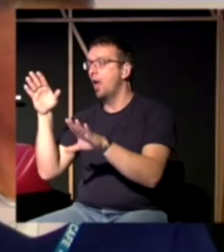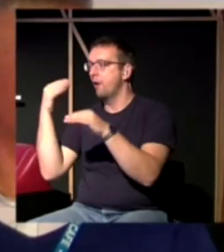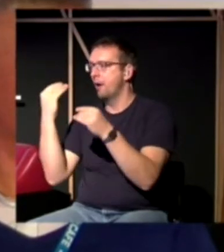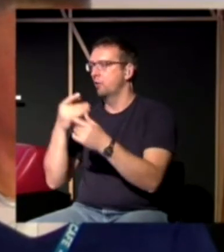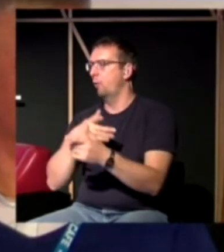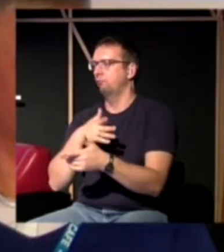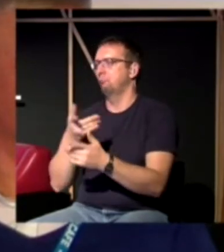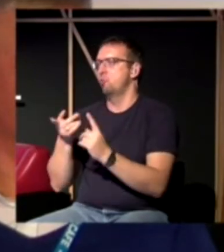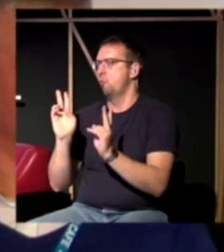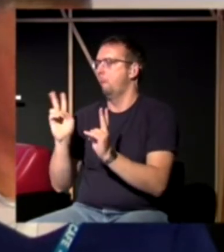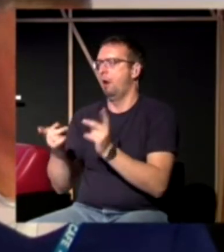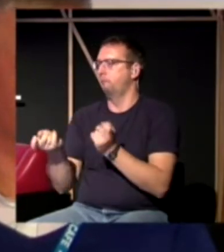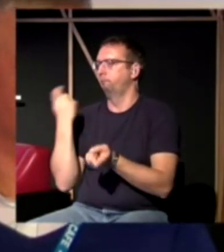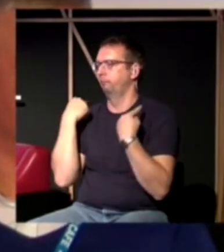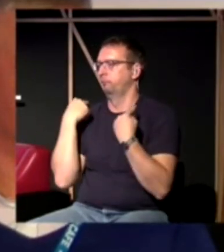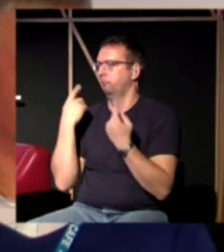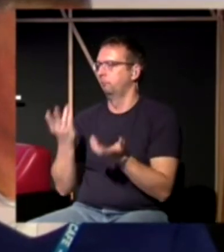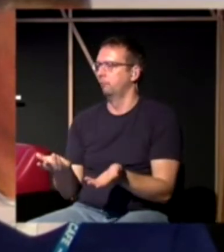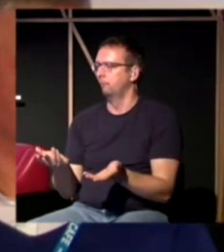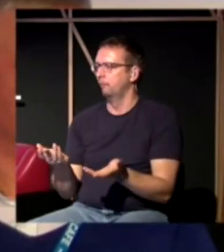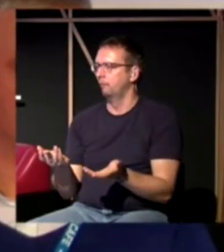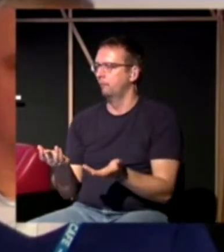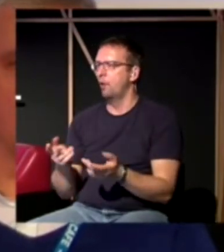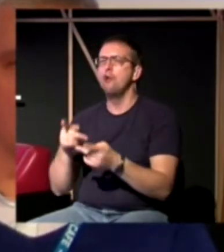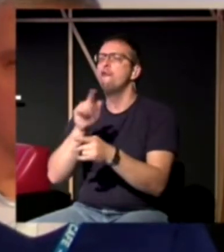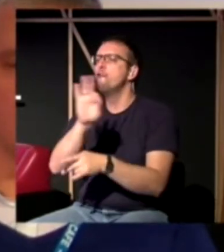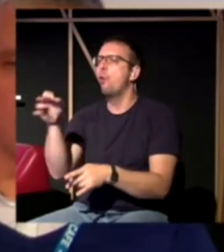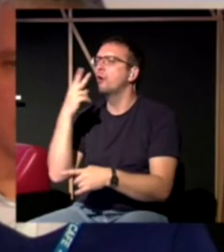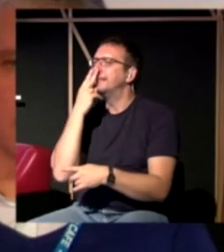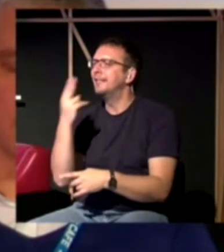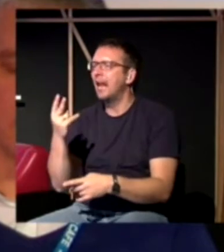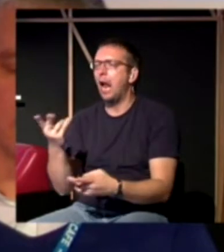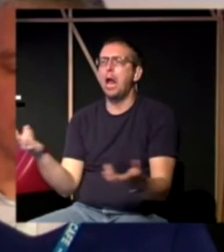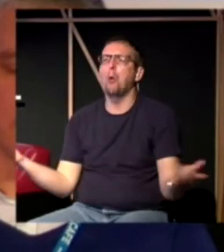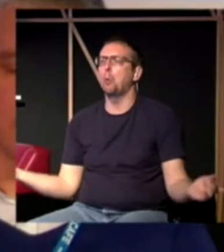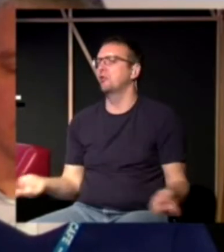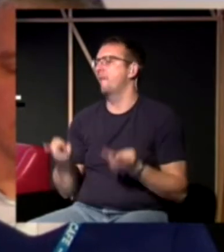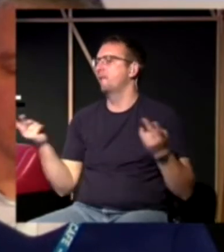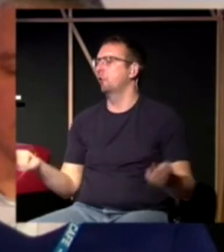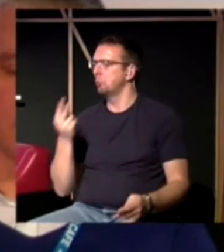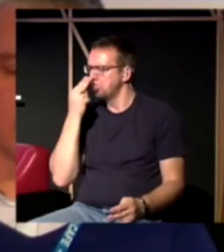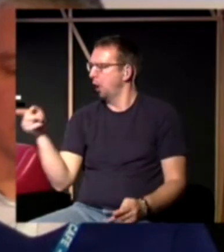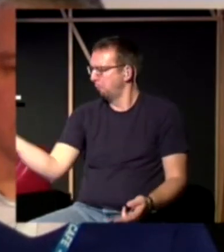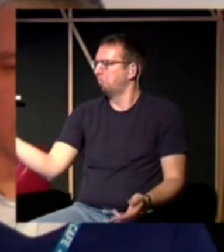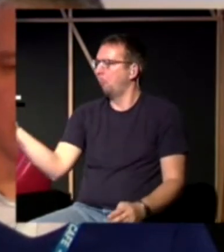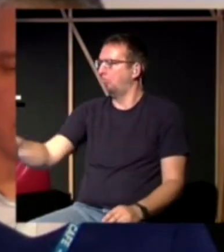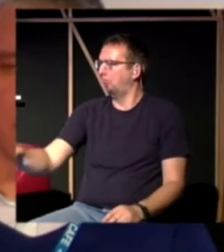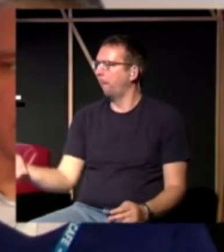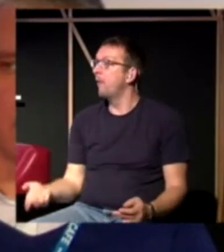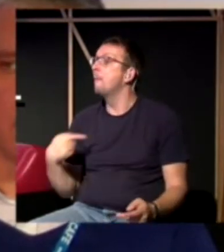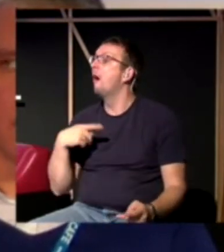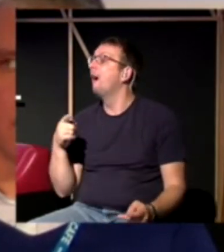granted that fans receive visually, and it completely changed how I